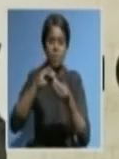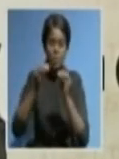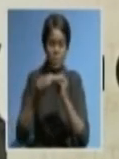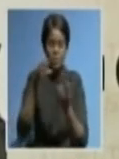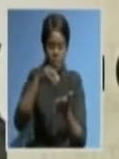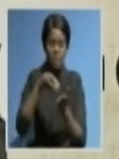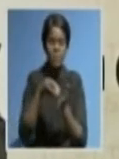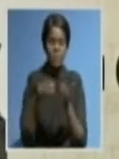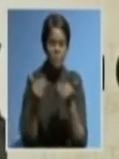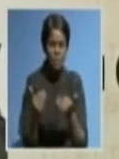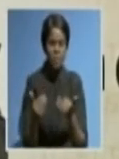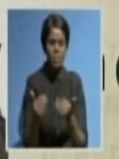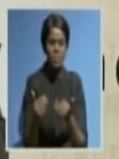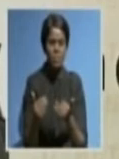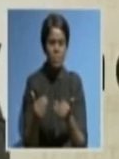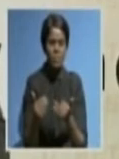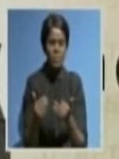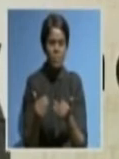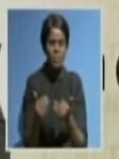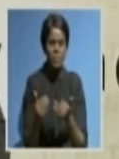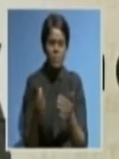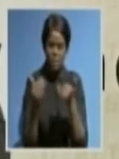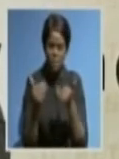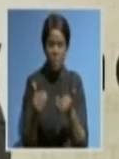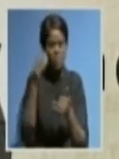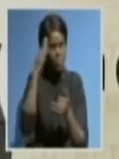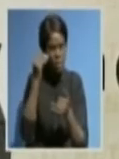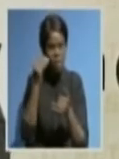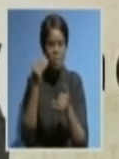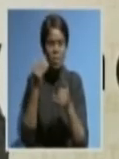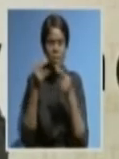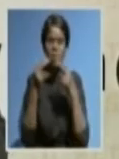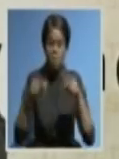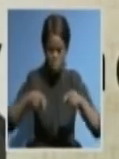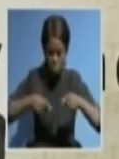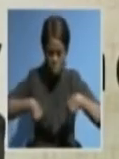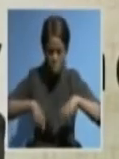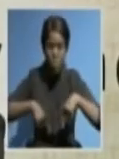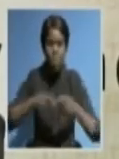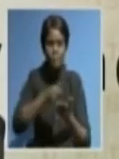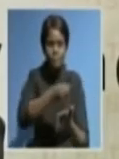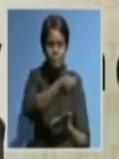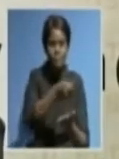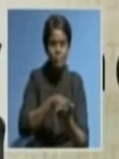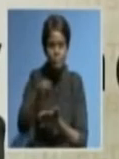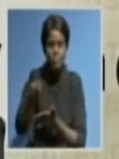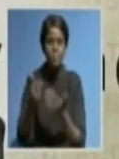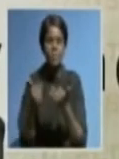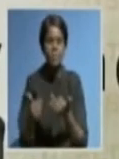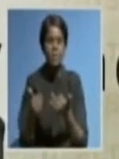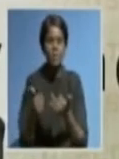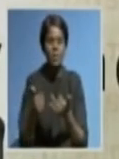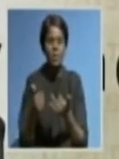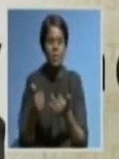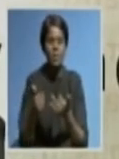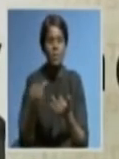have now been as a result of local transmission stands at 9 cumulatively.